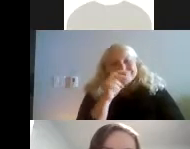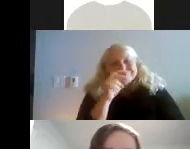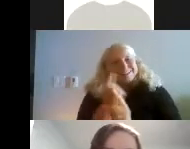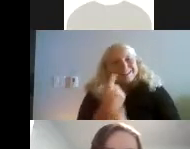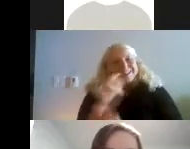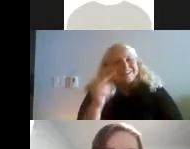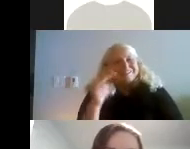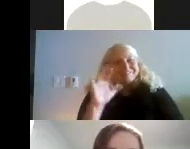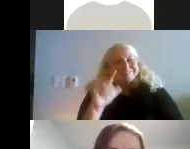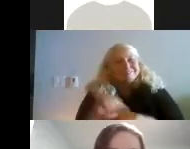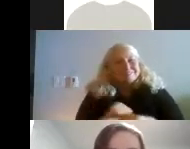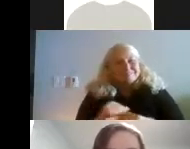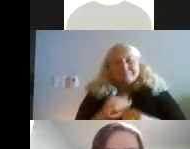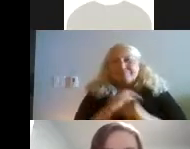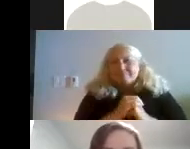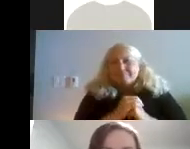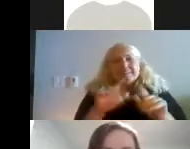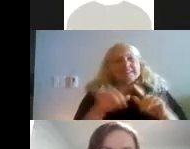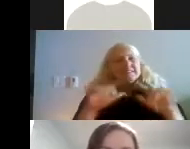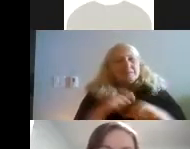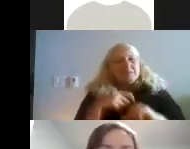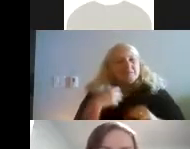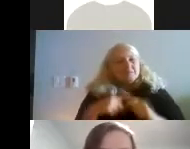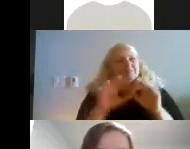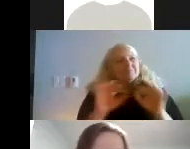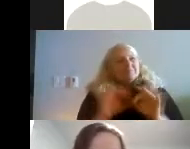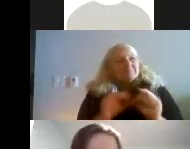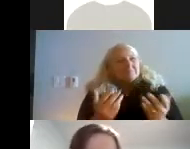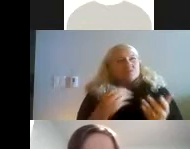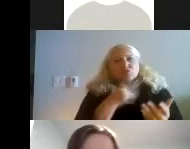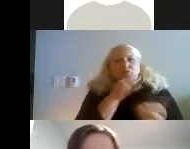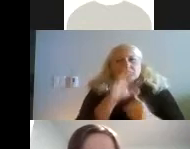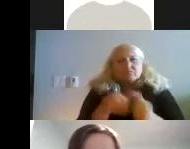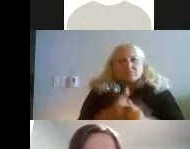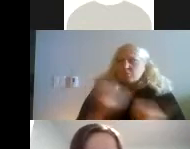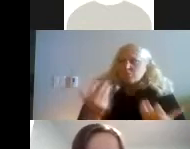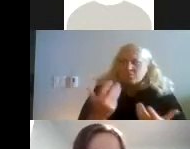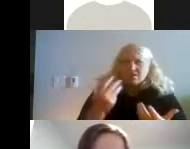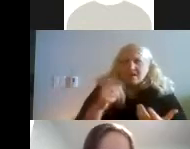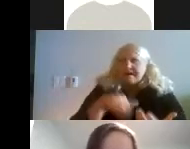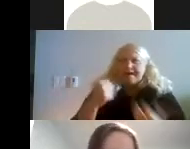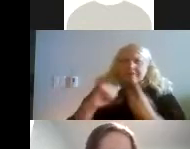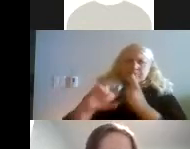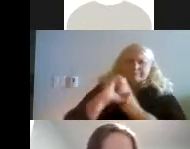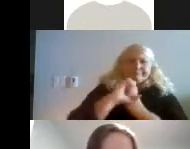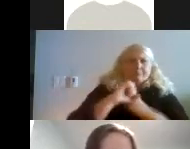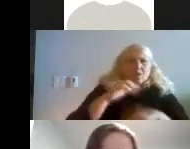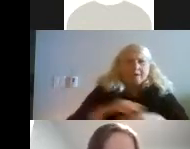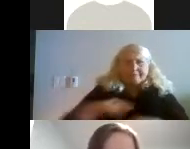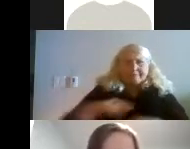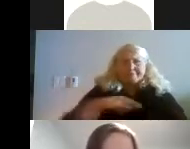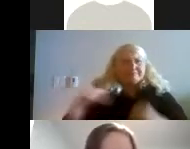I also want to talk about it in terms of what other impacts have this had on Indigenous people, right? In addition to all